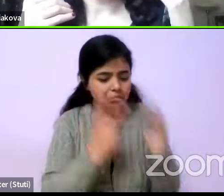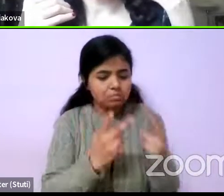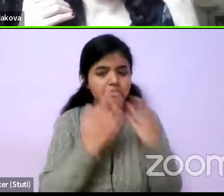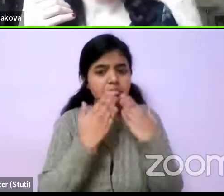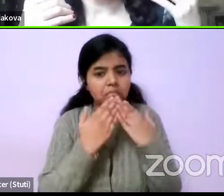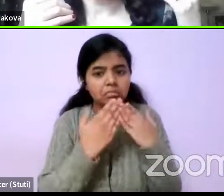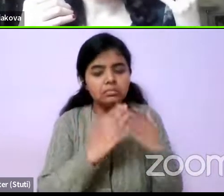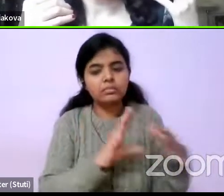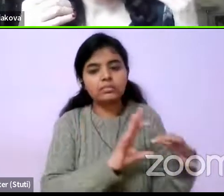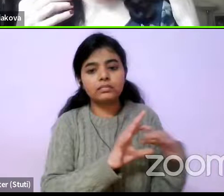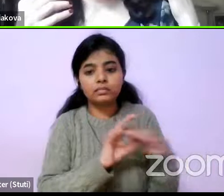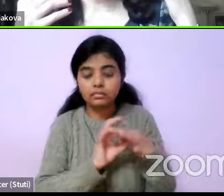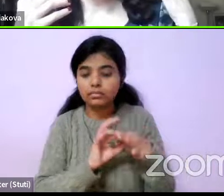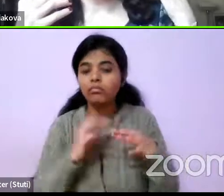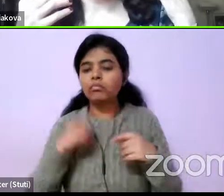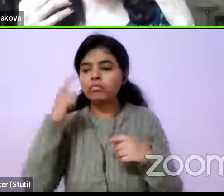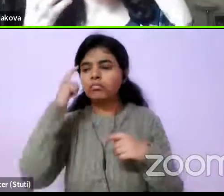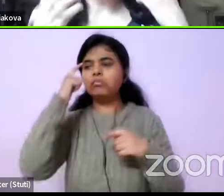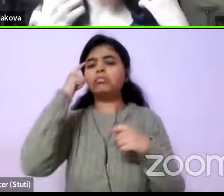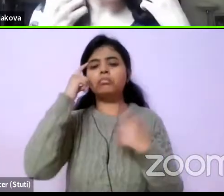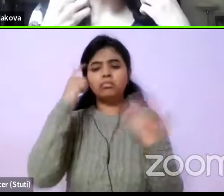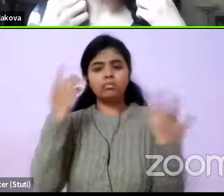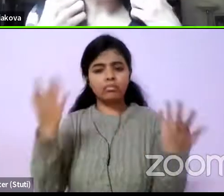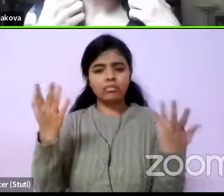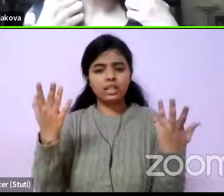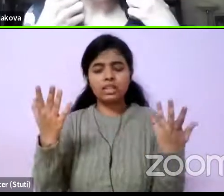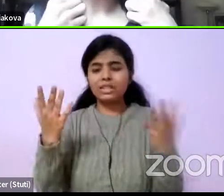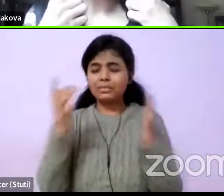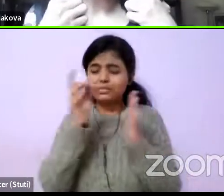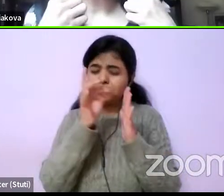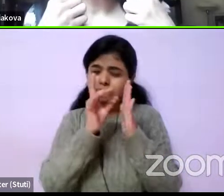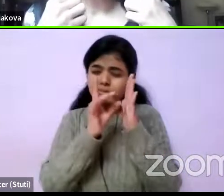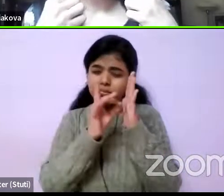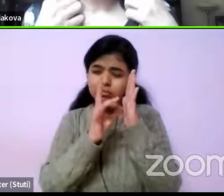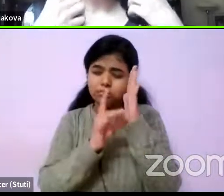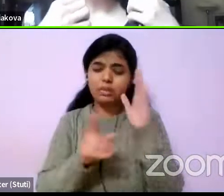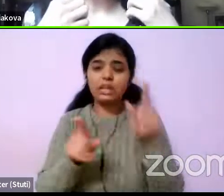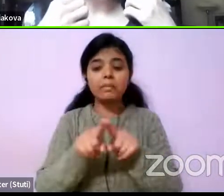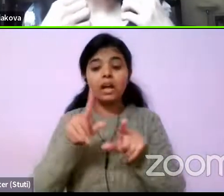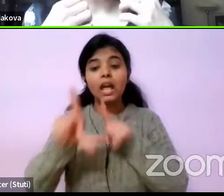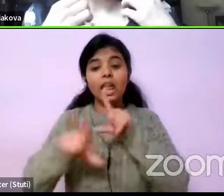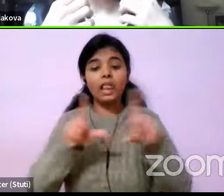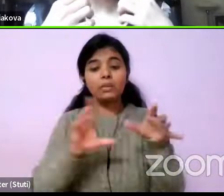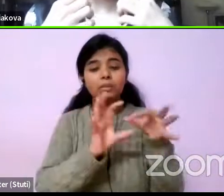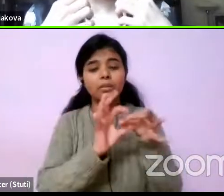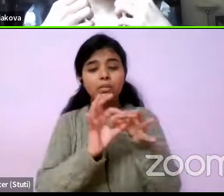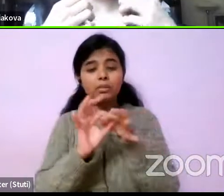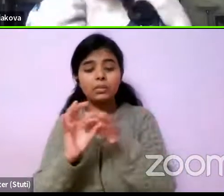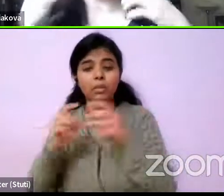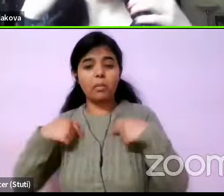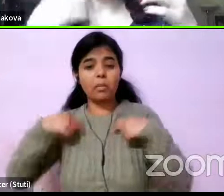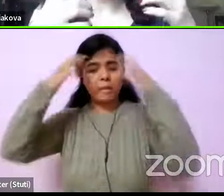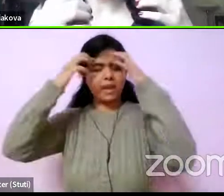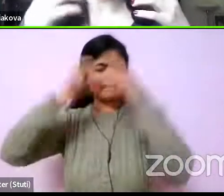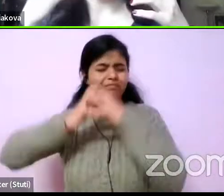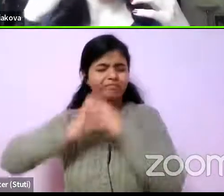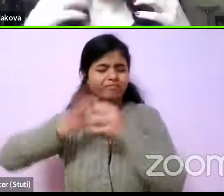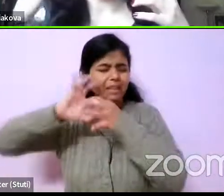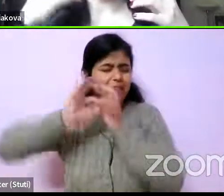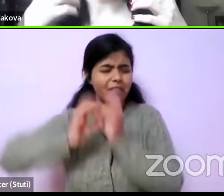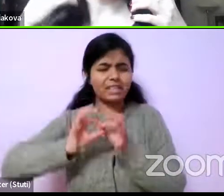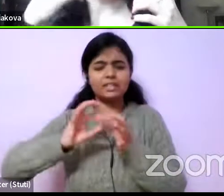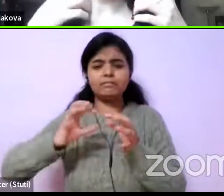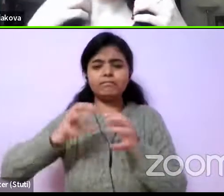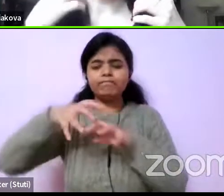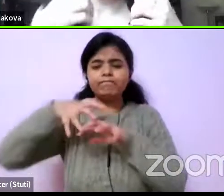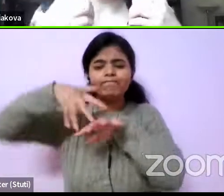studies, that I started realizing just how internalized all of this language is in all of us, and how, you know, the narratives are